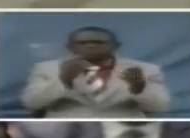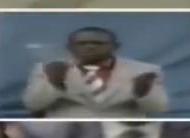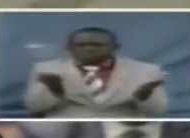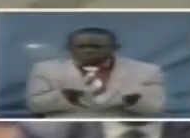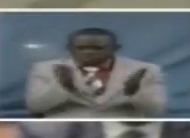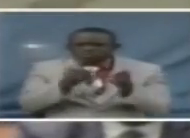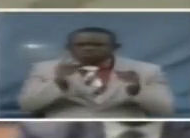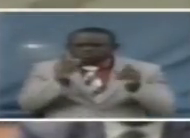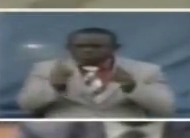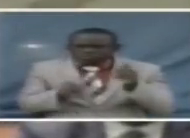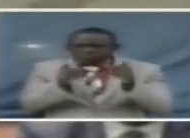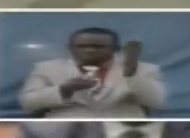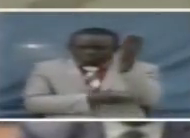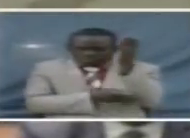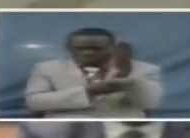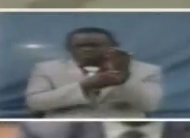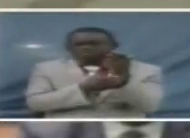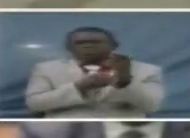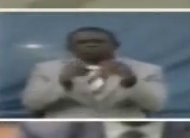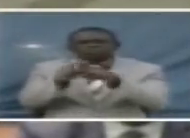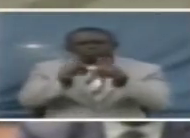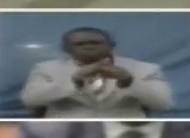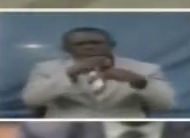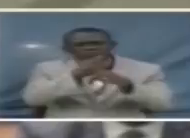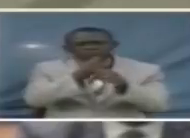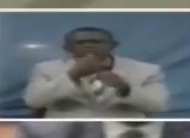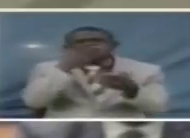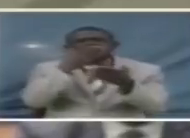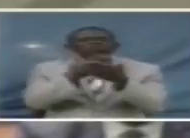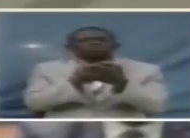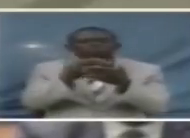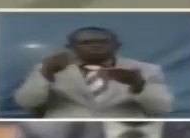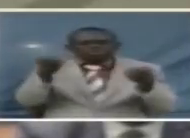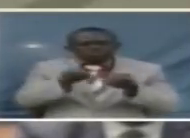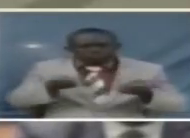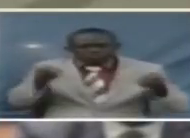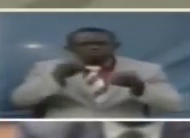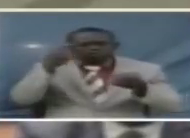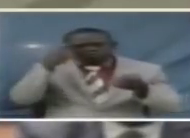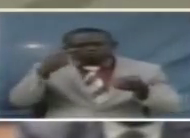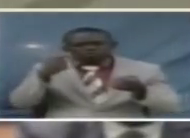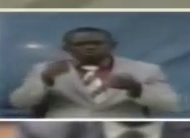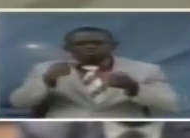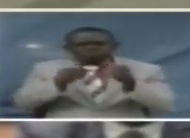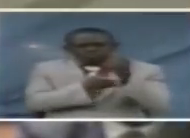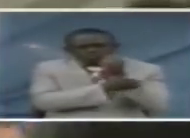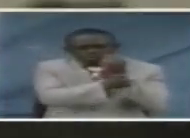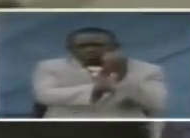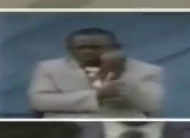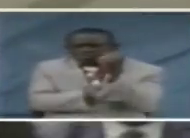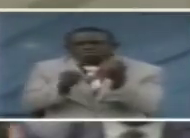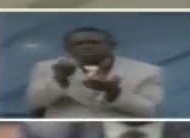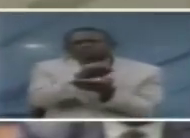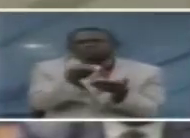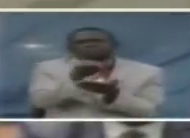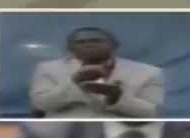inequalities, enhancing human development, and creating a conducive governance environment for a diversified